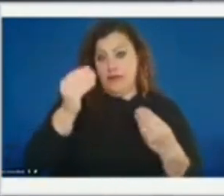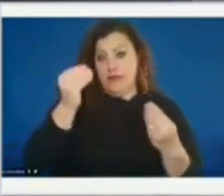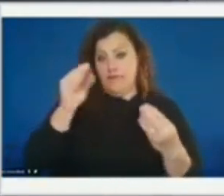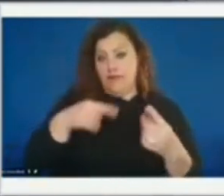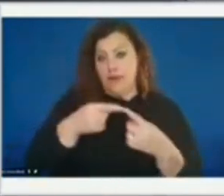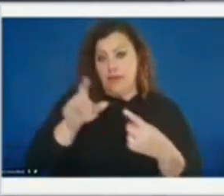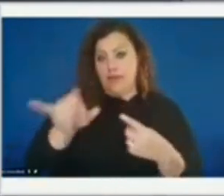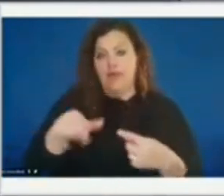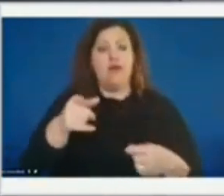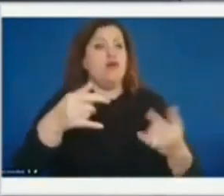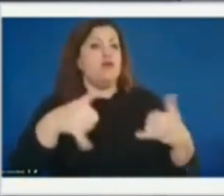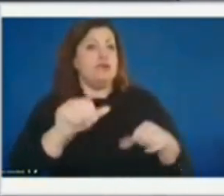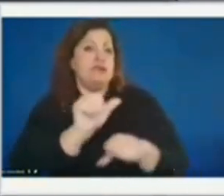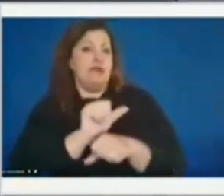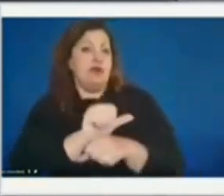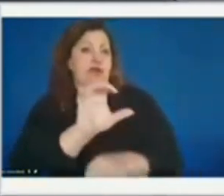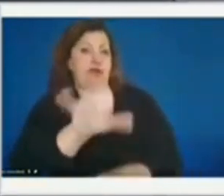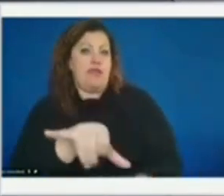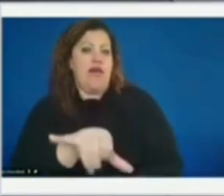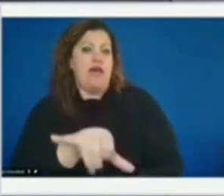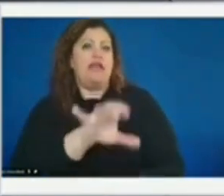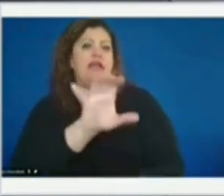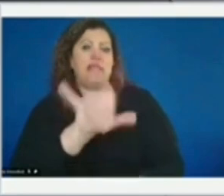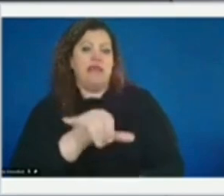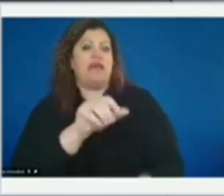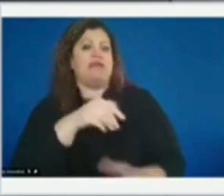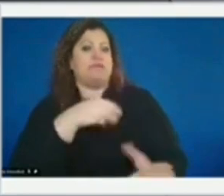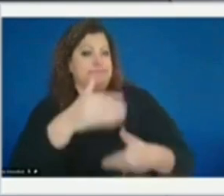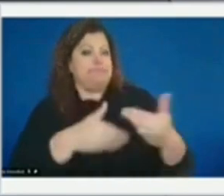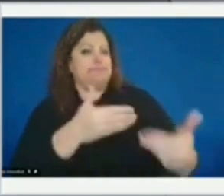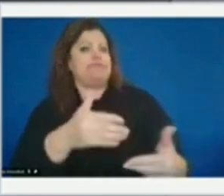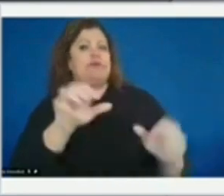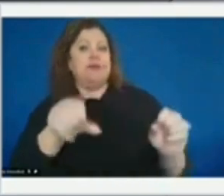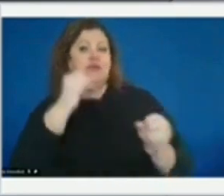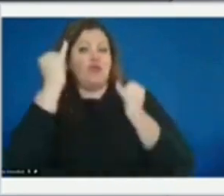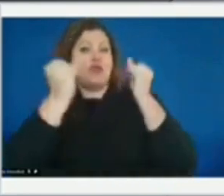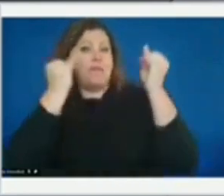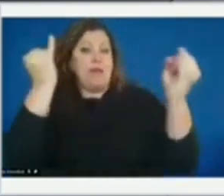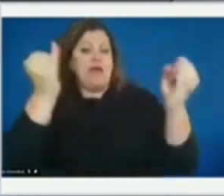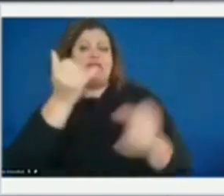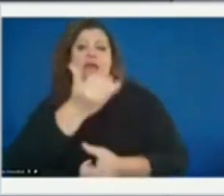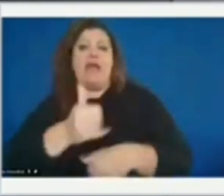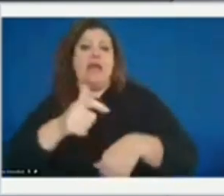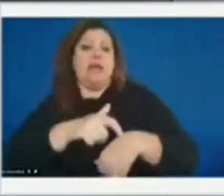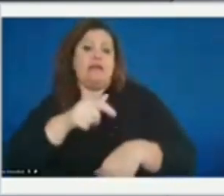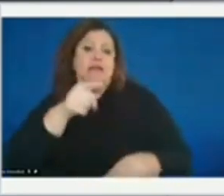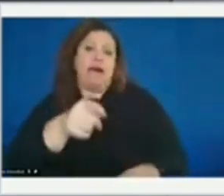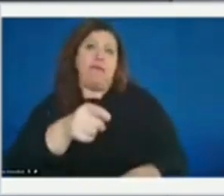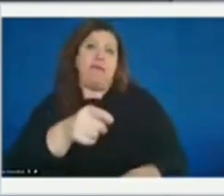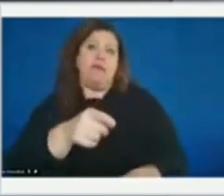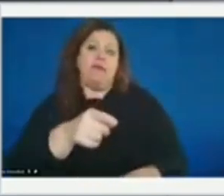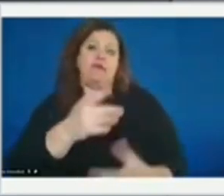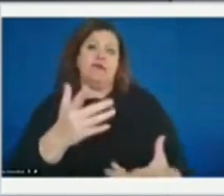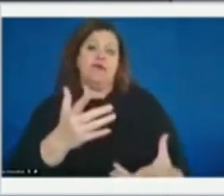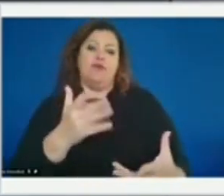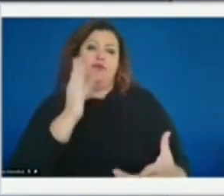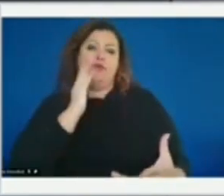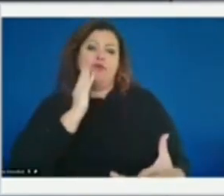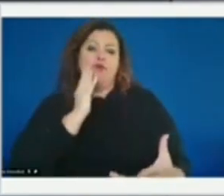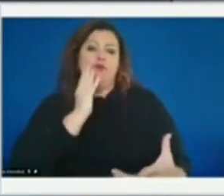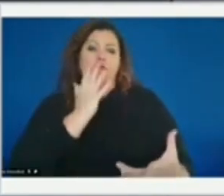it. It's a work in progress, and you can imagine that anytime you leverage what